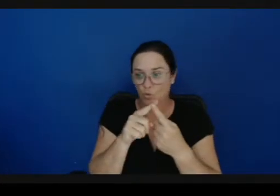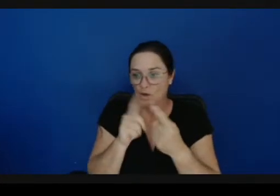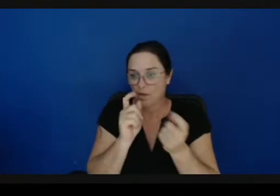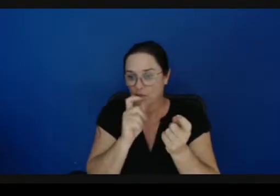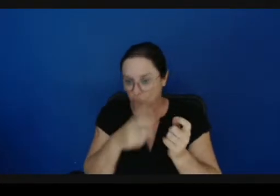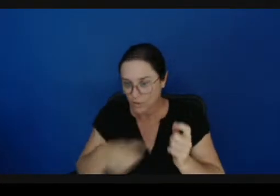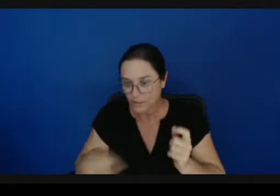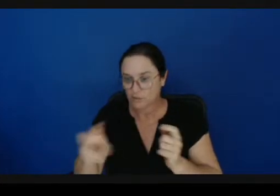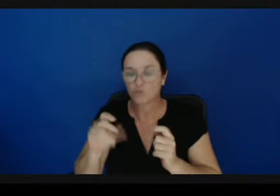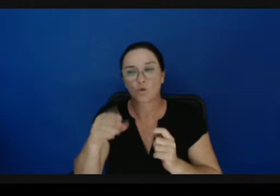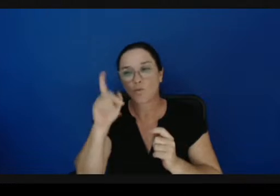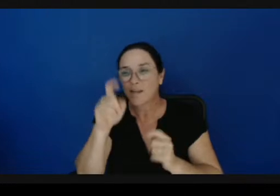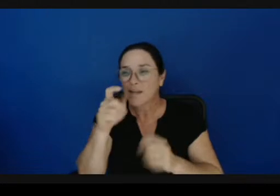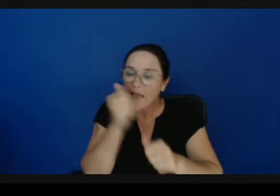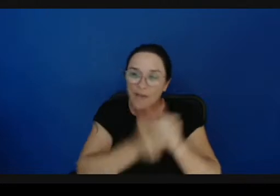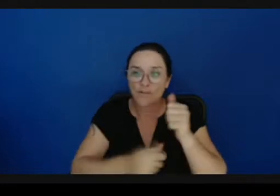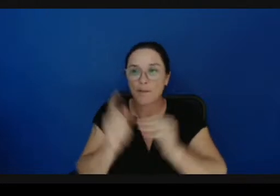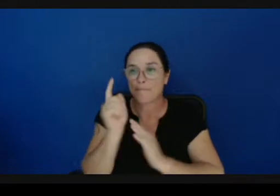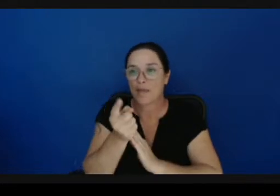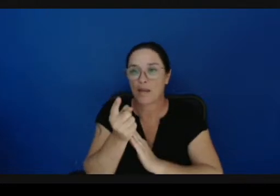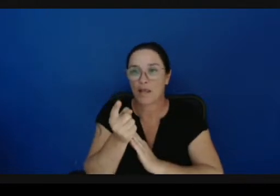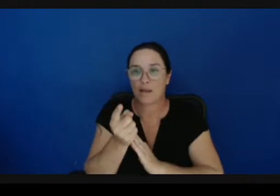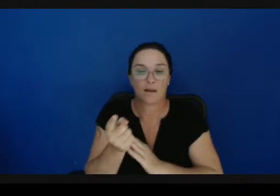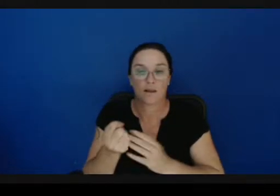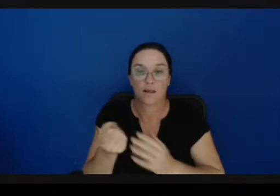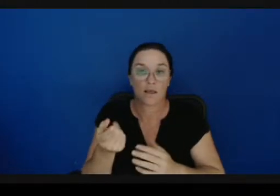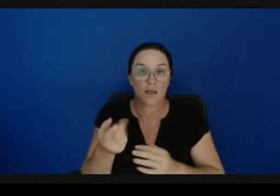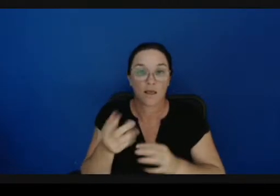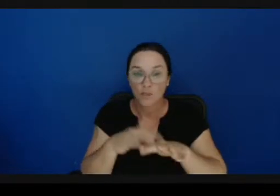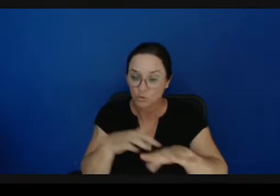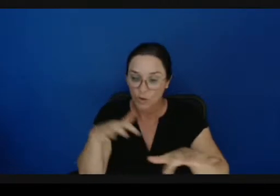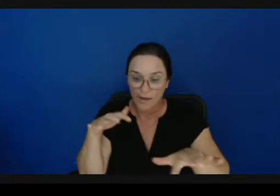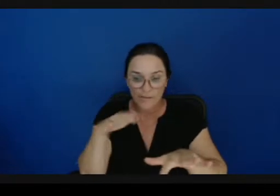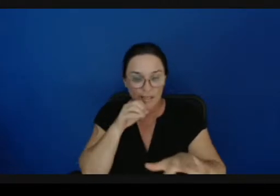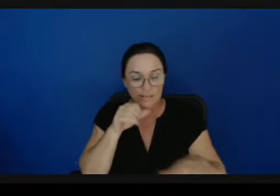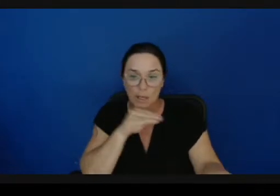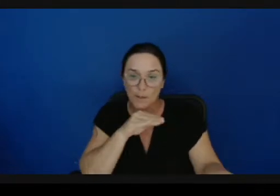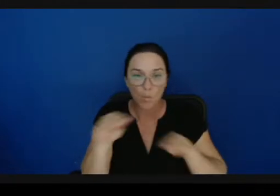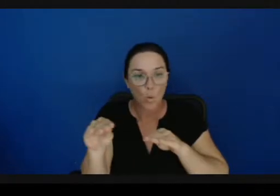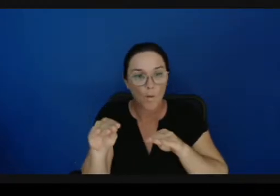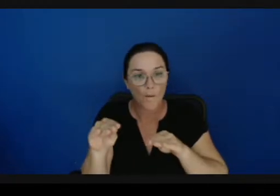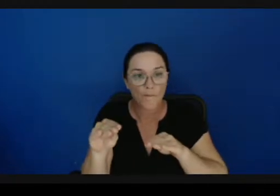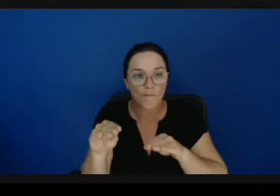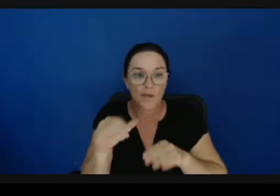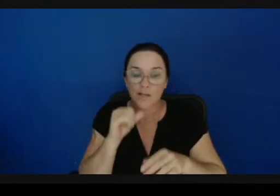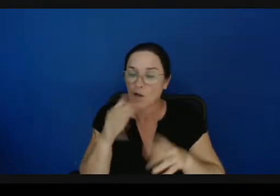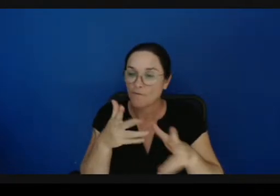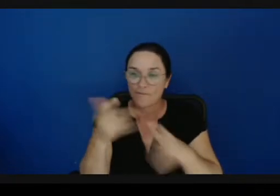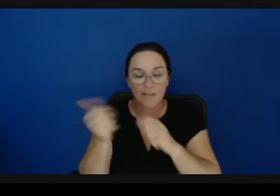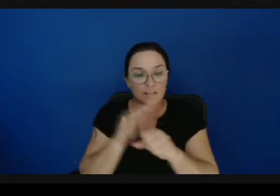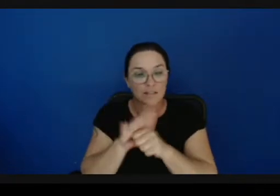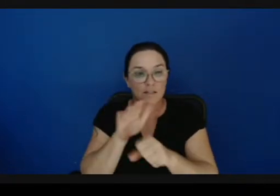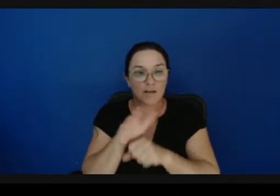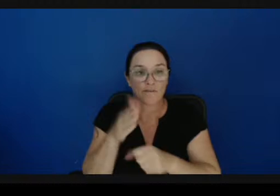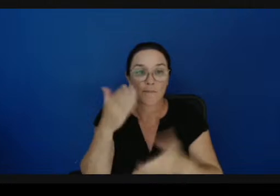of that area. It's just not going to move. Not at how fast you want it to go. You might have to shut down traffic going in.